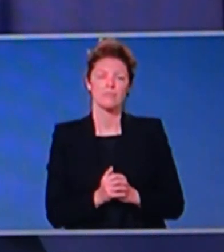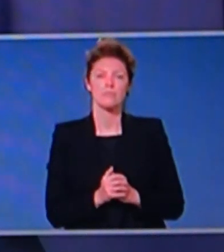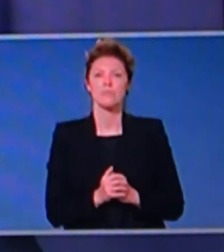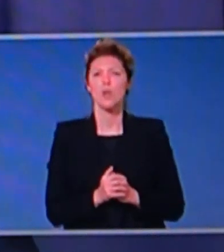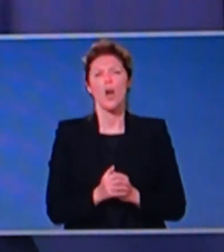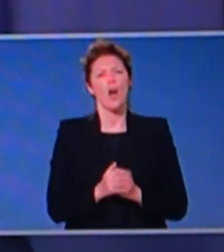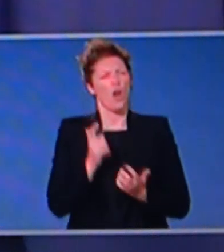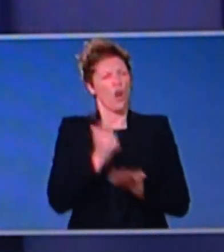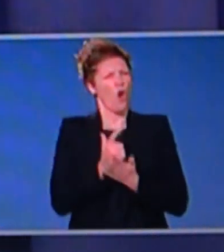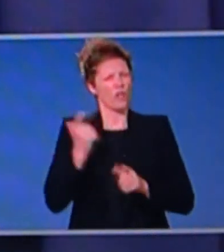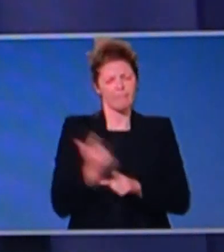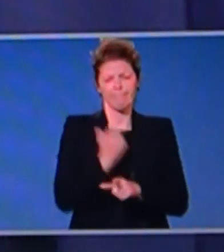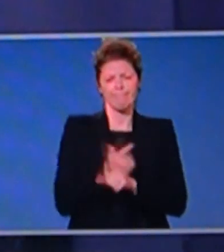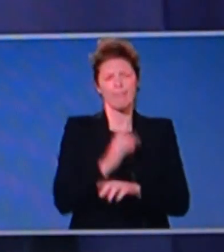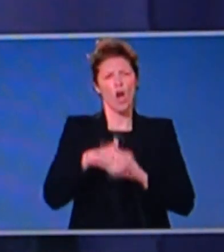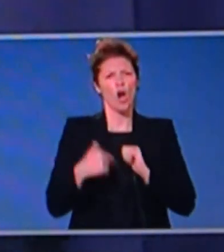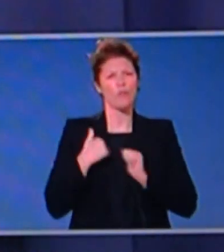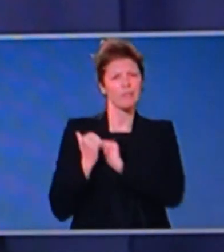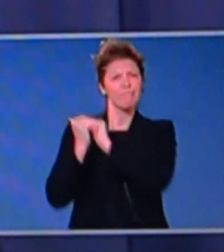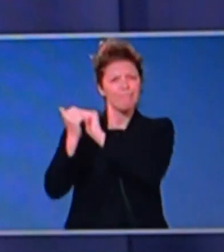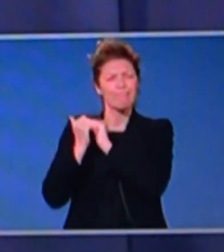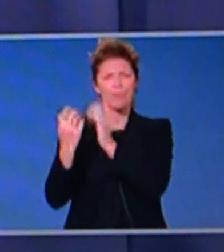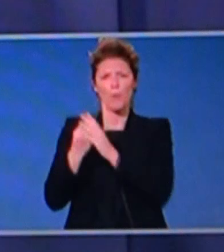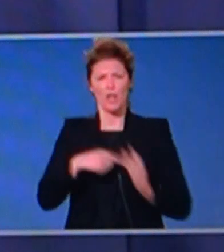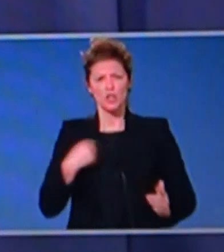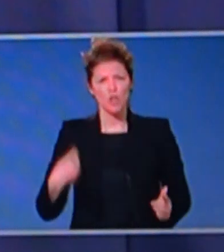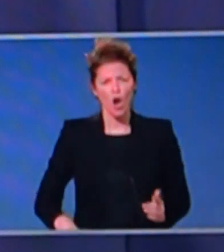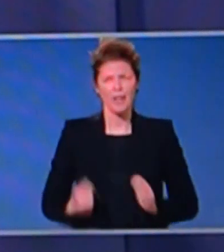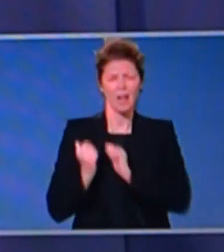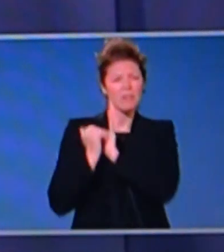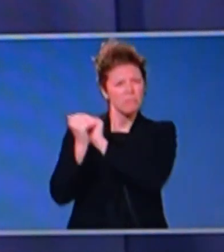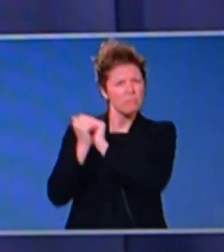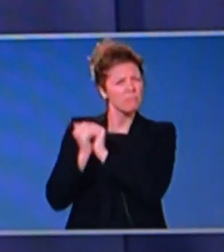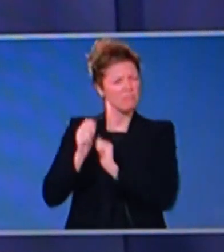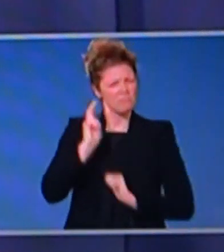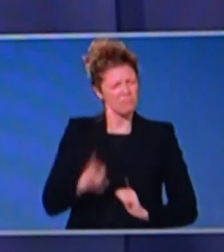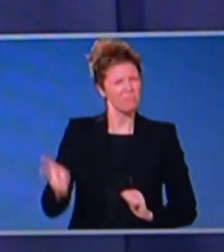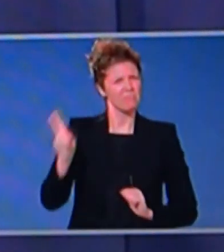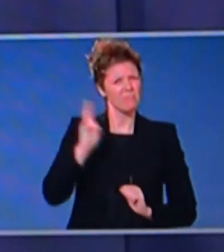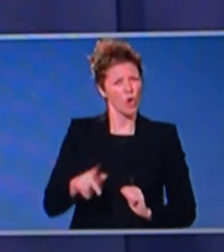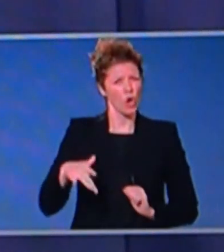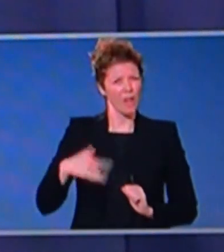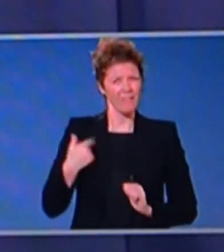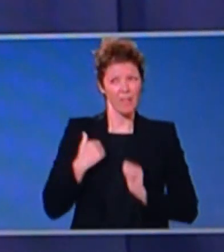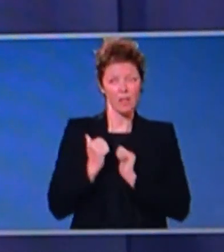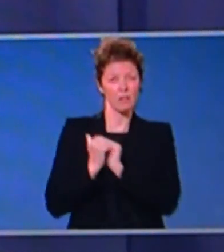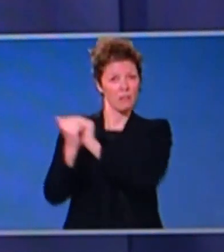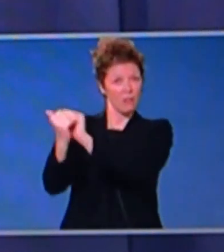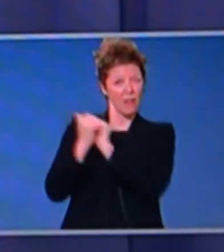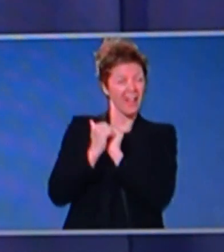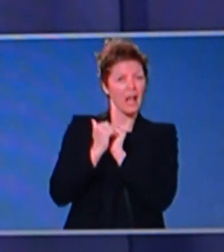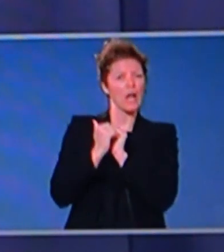China. Do you think that in future we should become less dependent, for example,